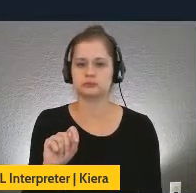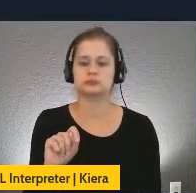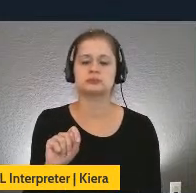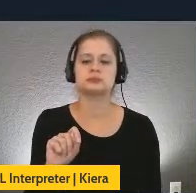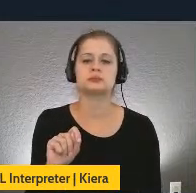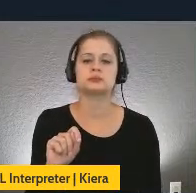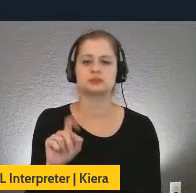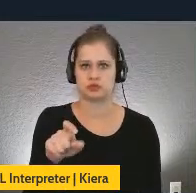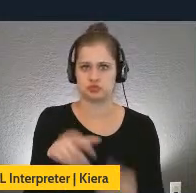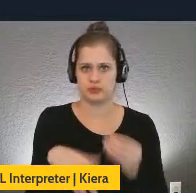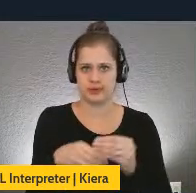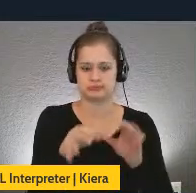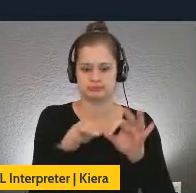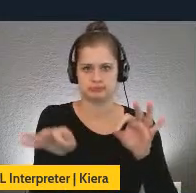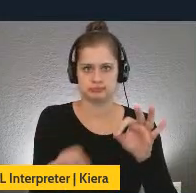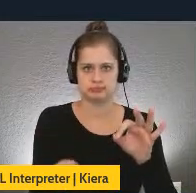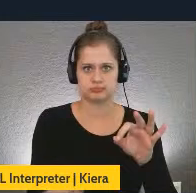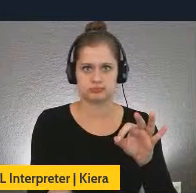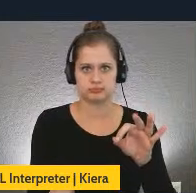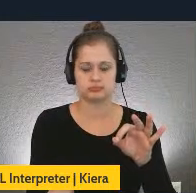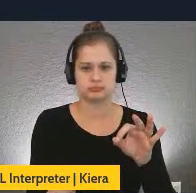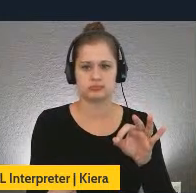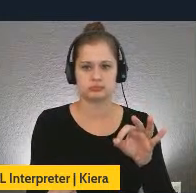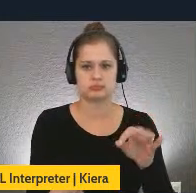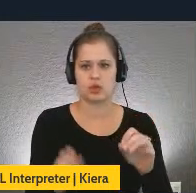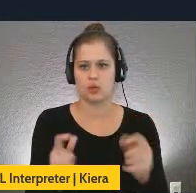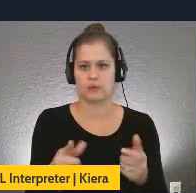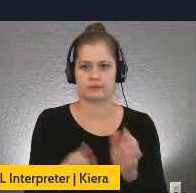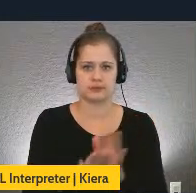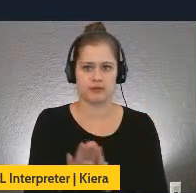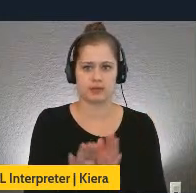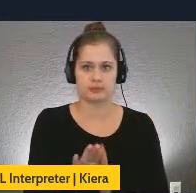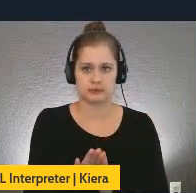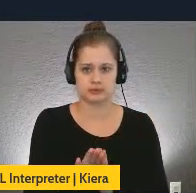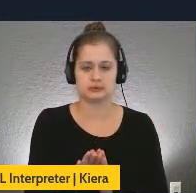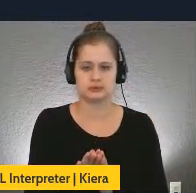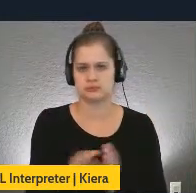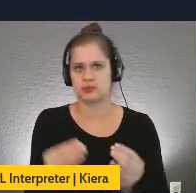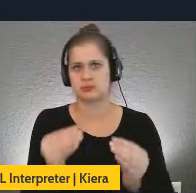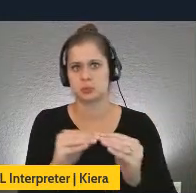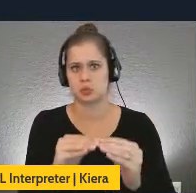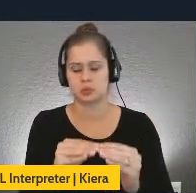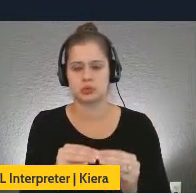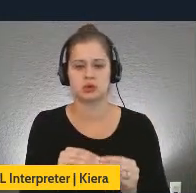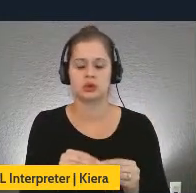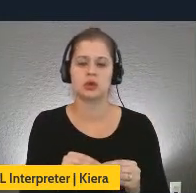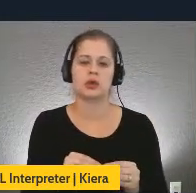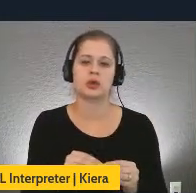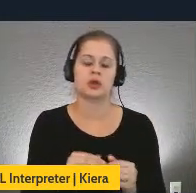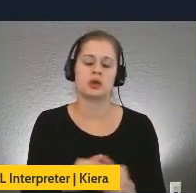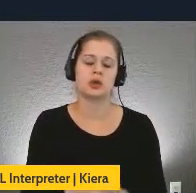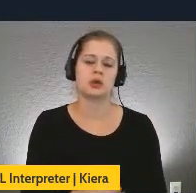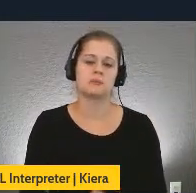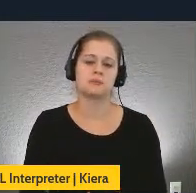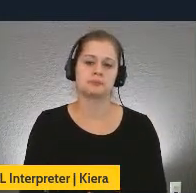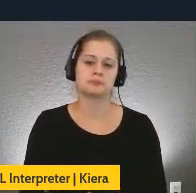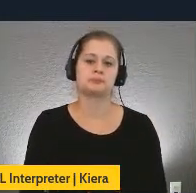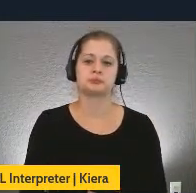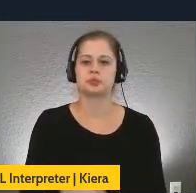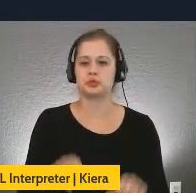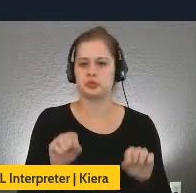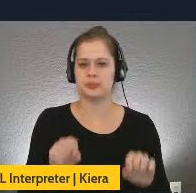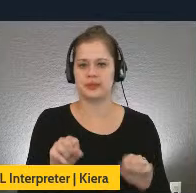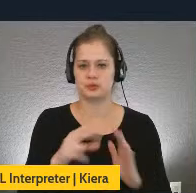all your developments and even more in order to read secrets from